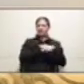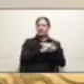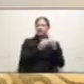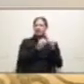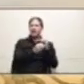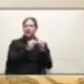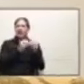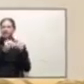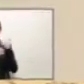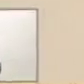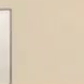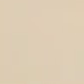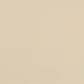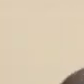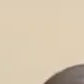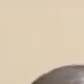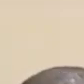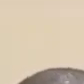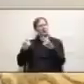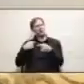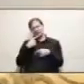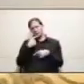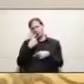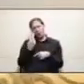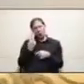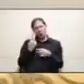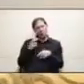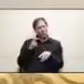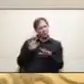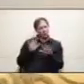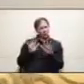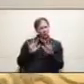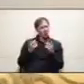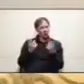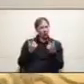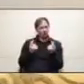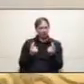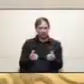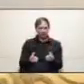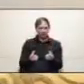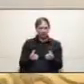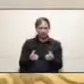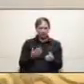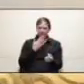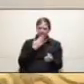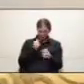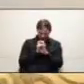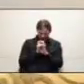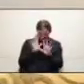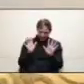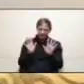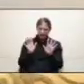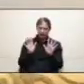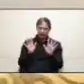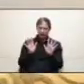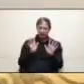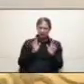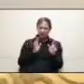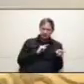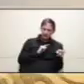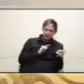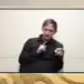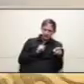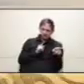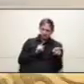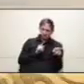But today now I get a different story that says, no, this thing cannot be done. Can we just be clarified? Which one should we take? The one